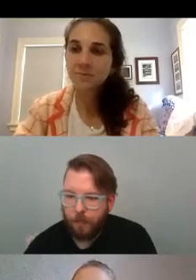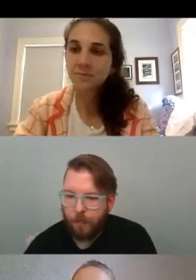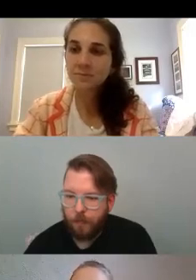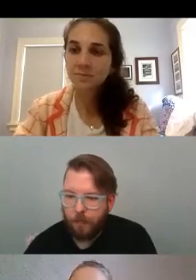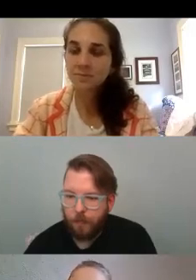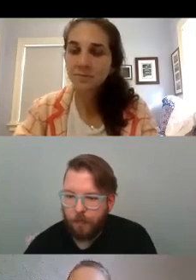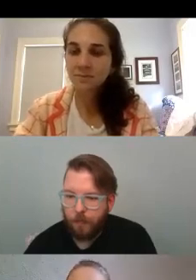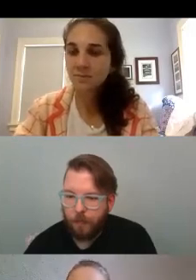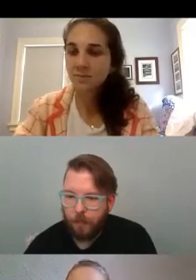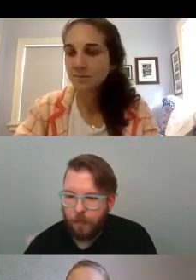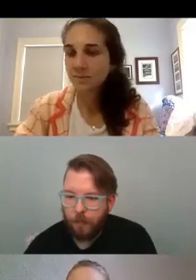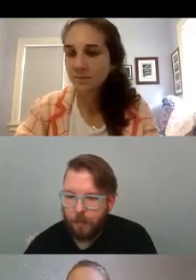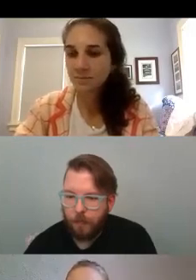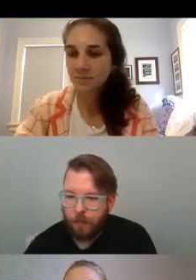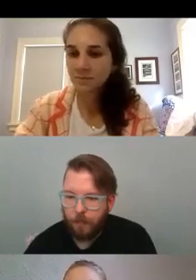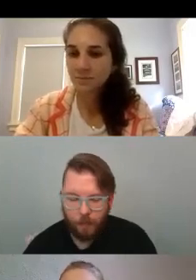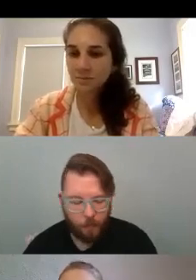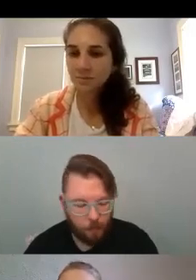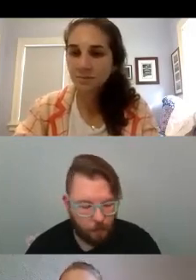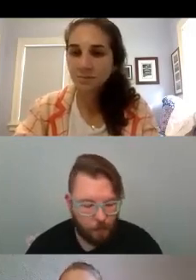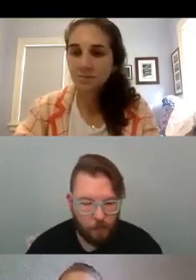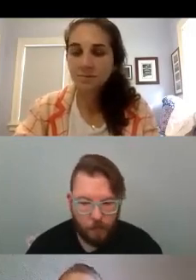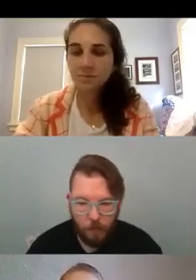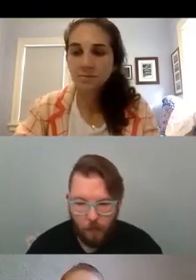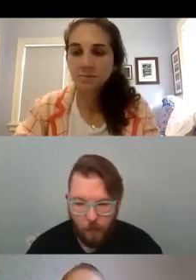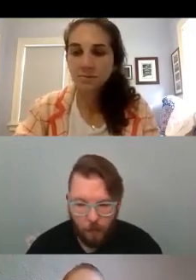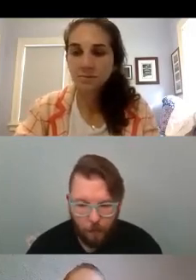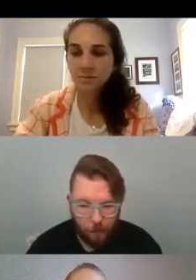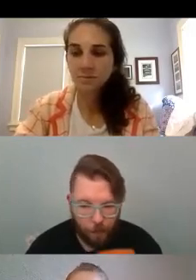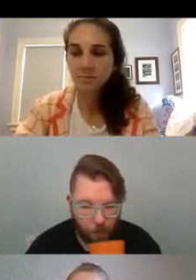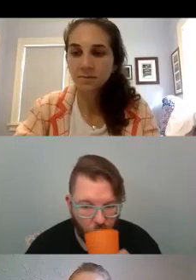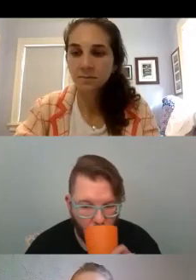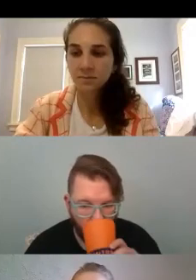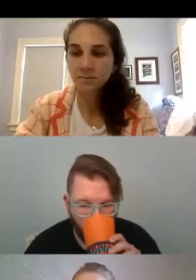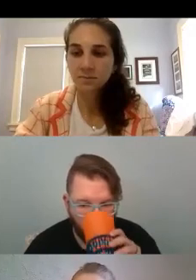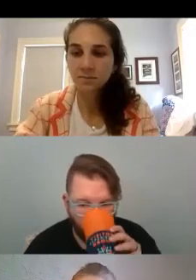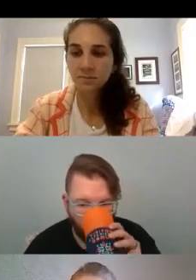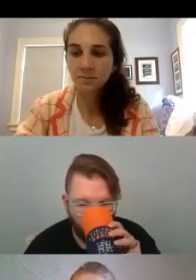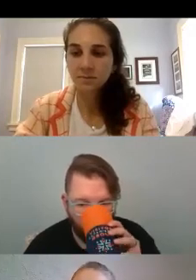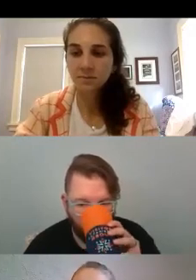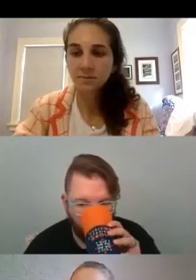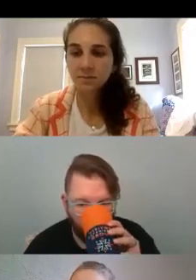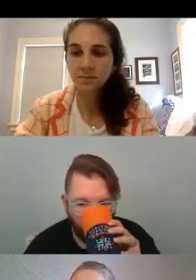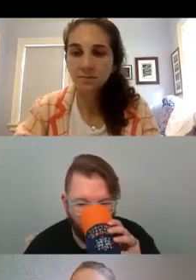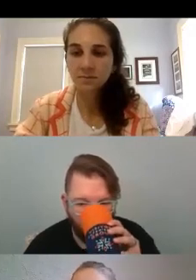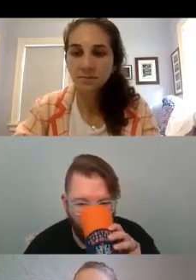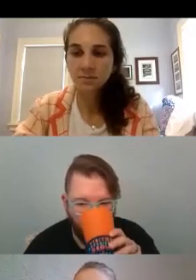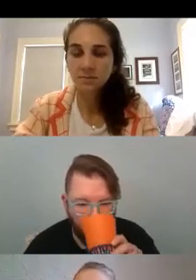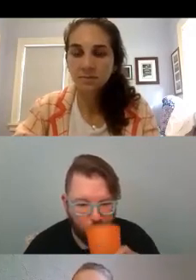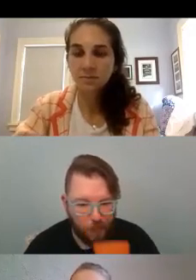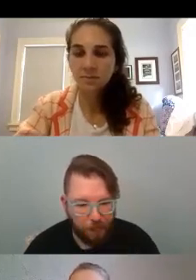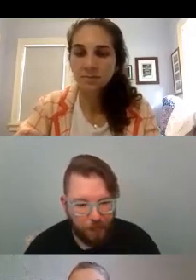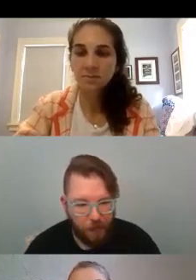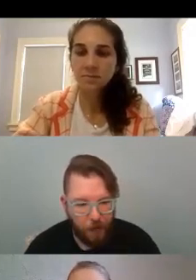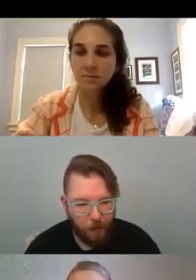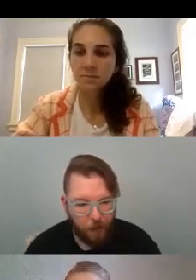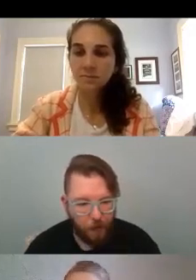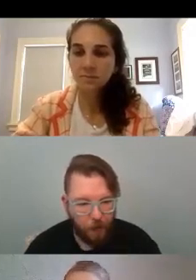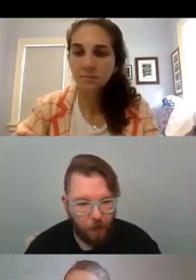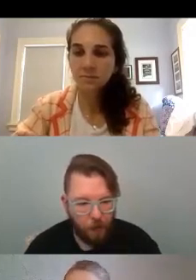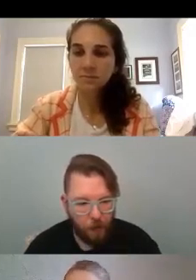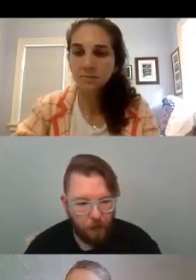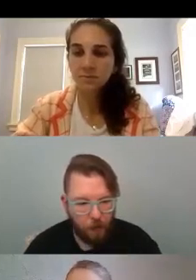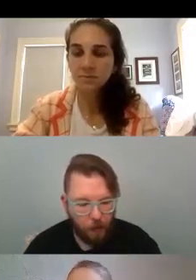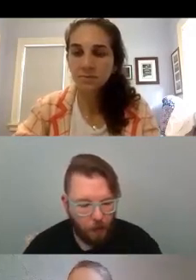life. And so some are learning what it looks like to set up an informational interview, and some are